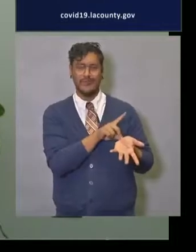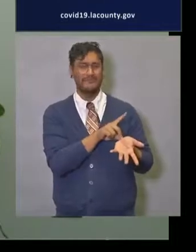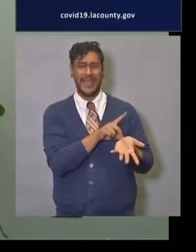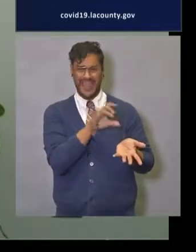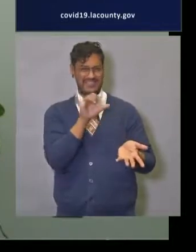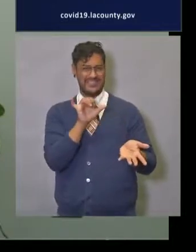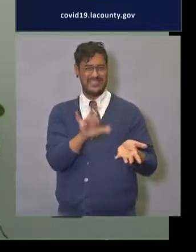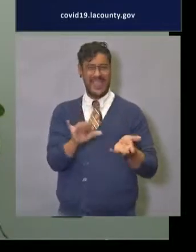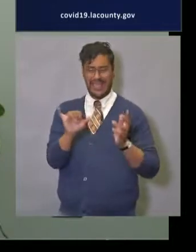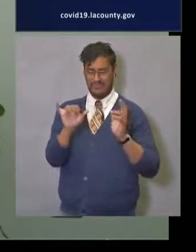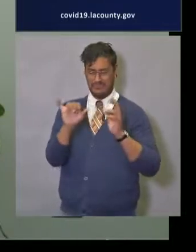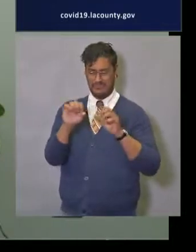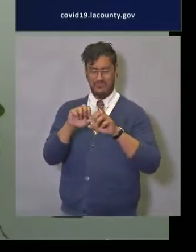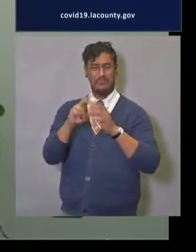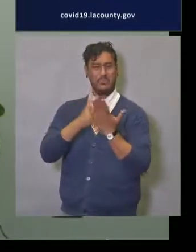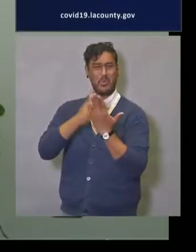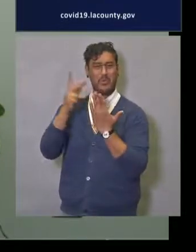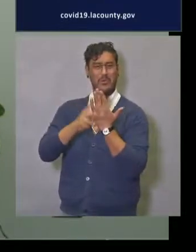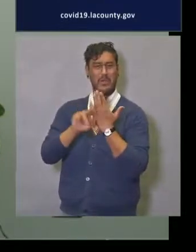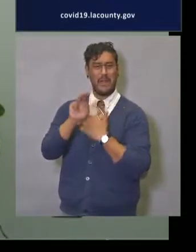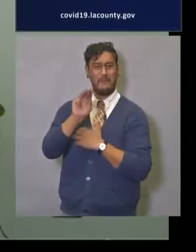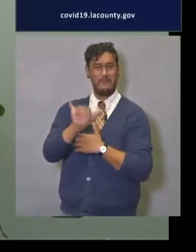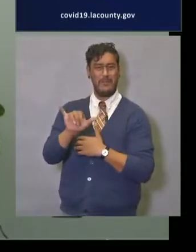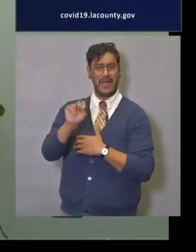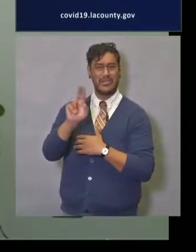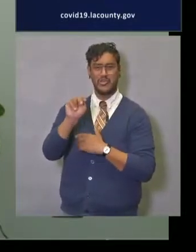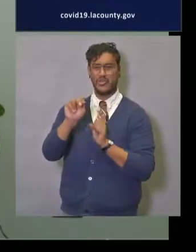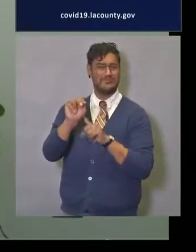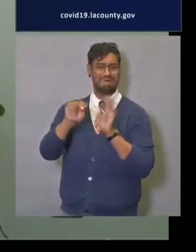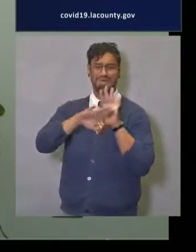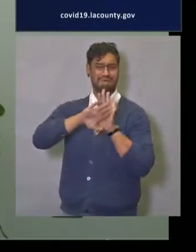creating closed pods so that people in those communities can be targeted for